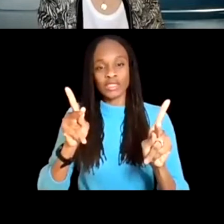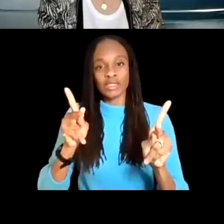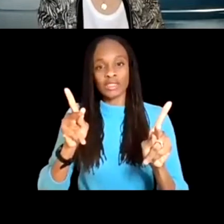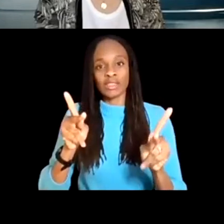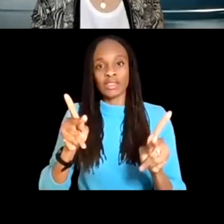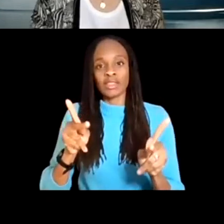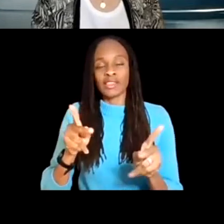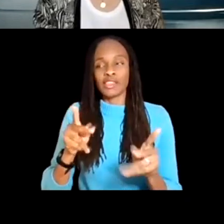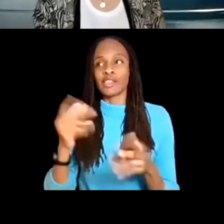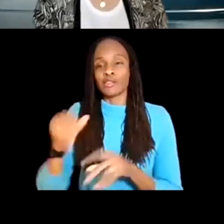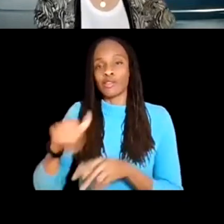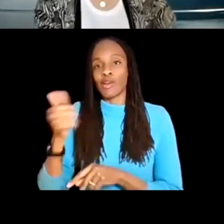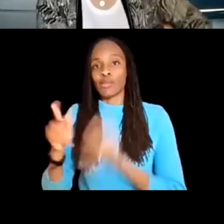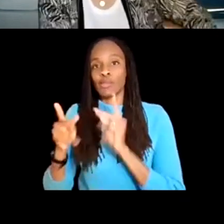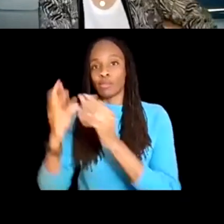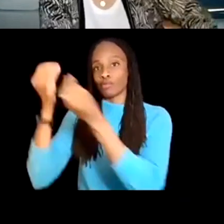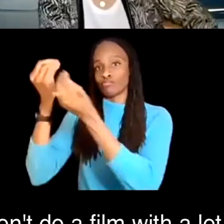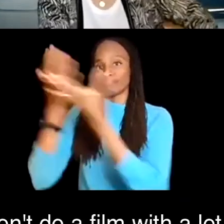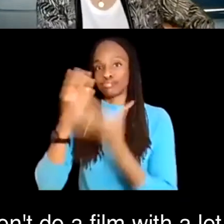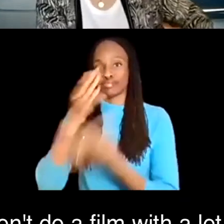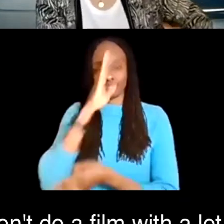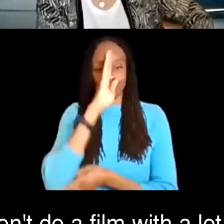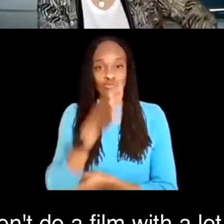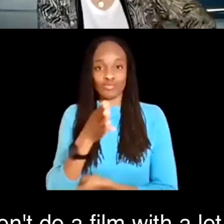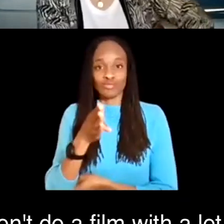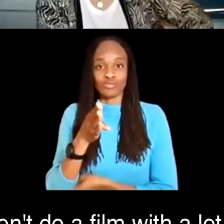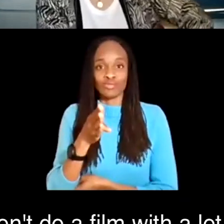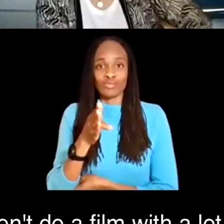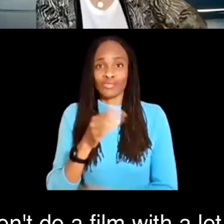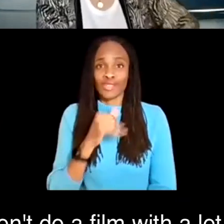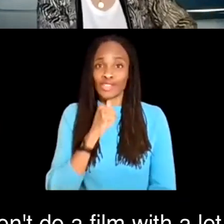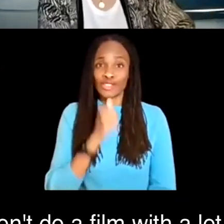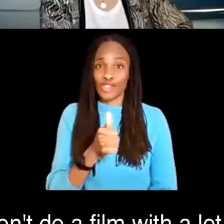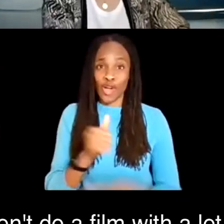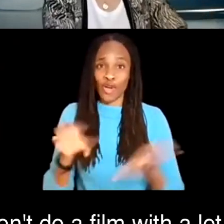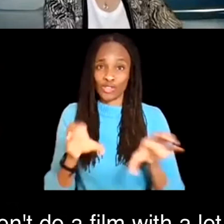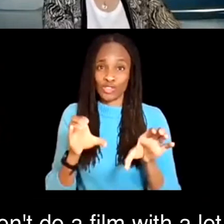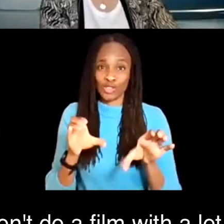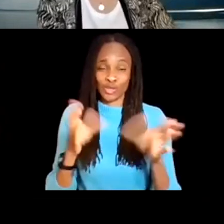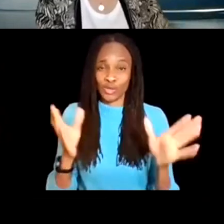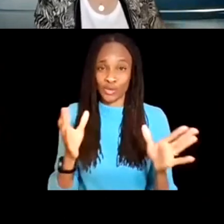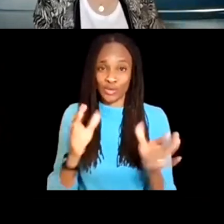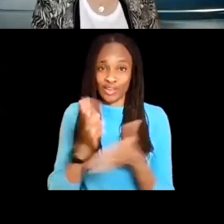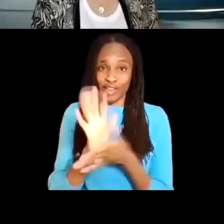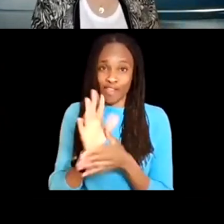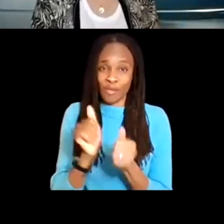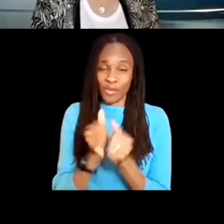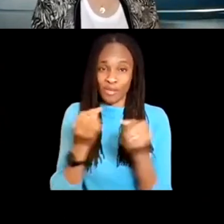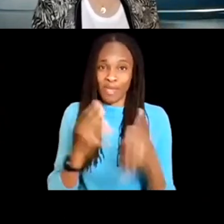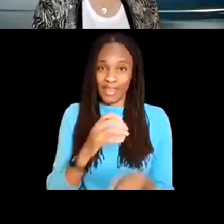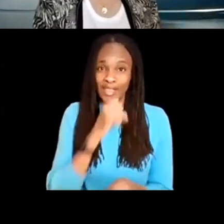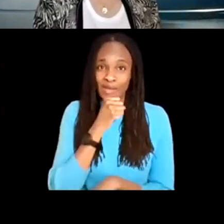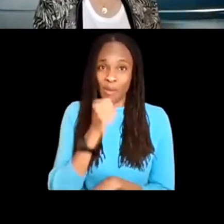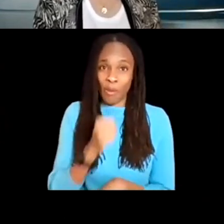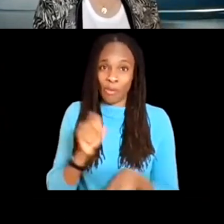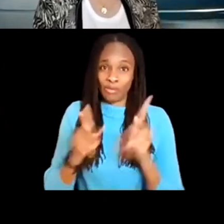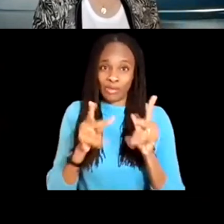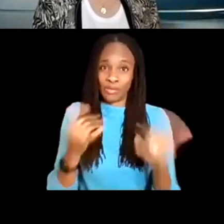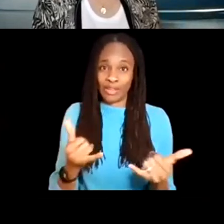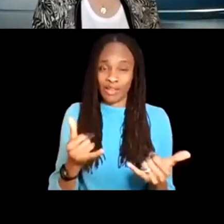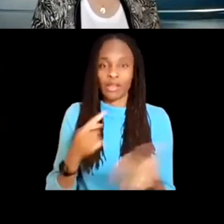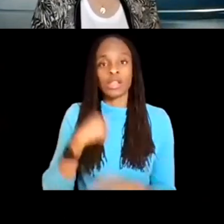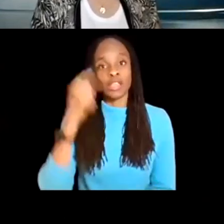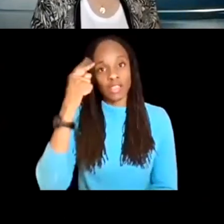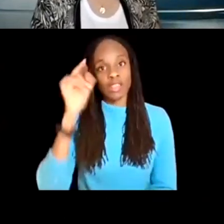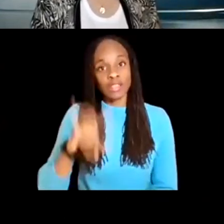told point blank, like, oh, don't do a film with a lot of elderly people right now. And I think that's really terrible.